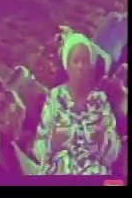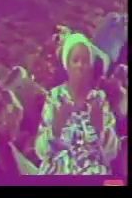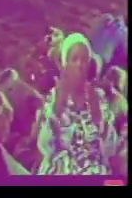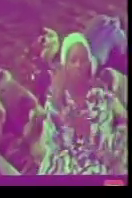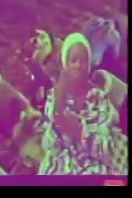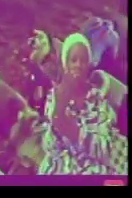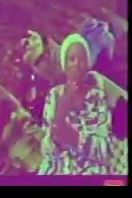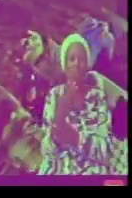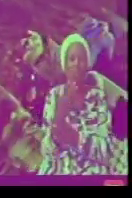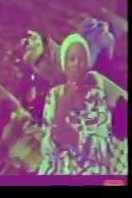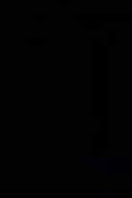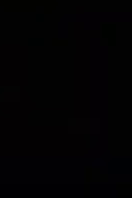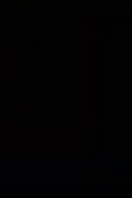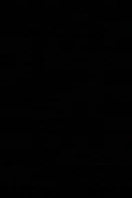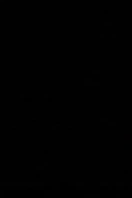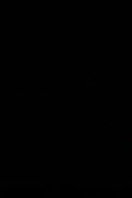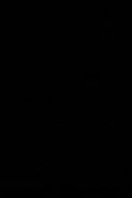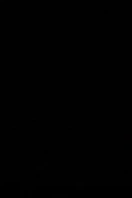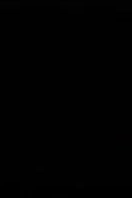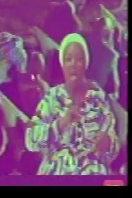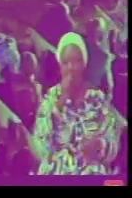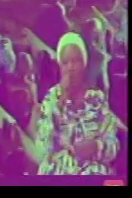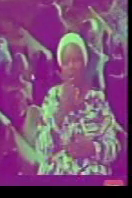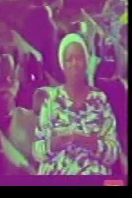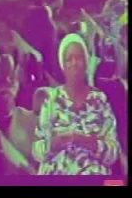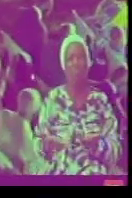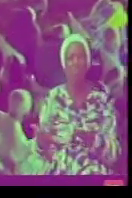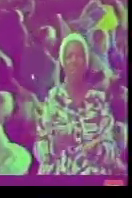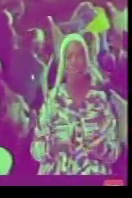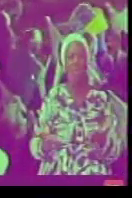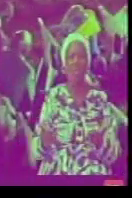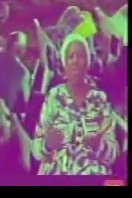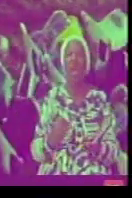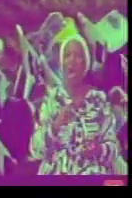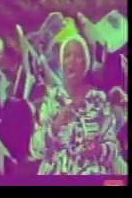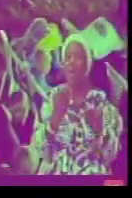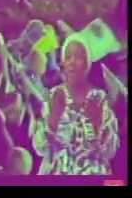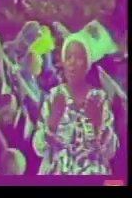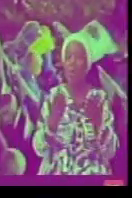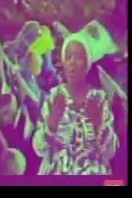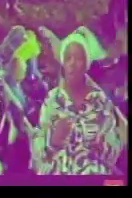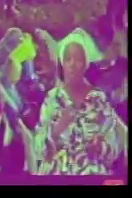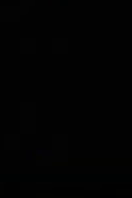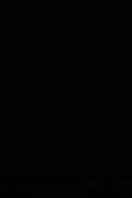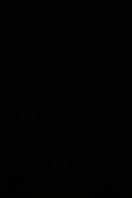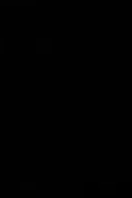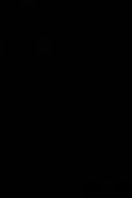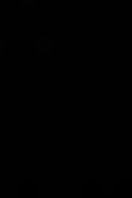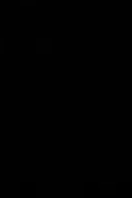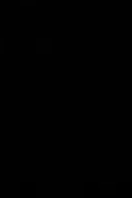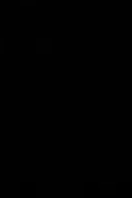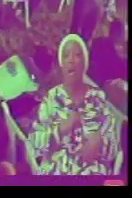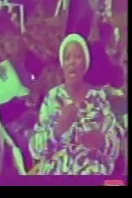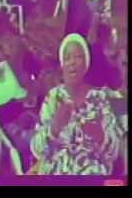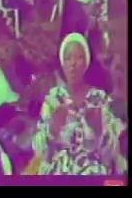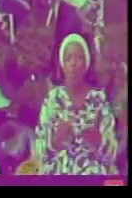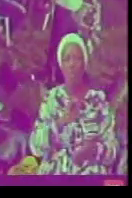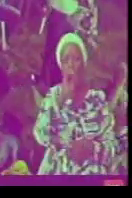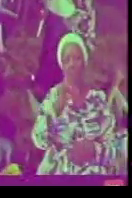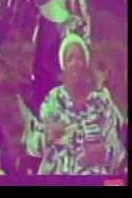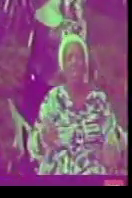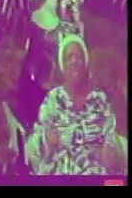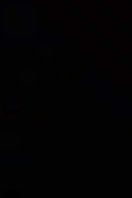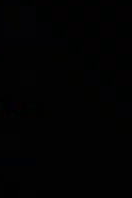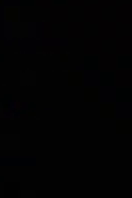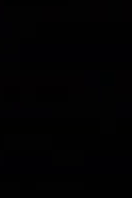committed in the past. You raise up your hand, you say, Lord, I am here. I want